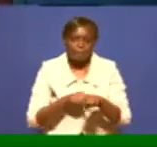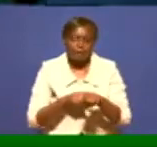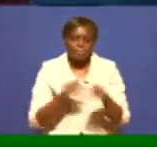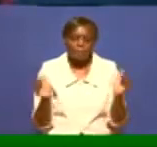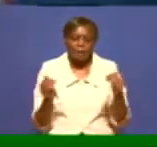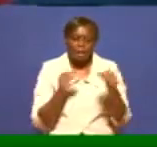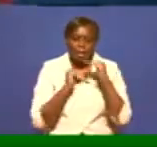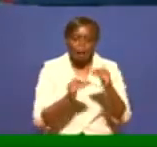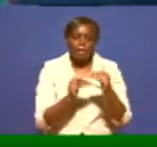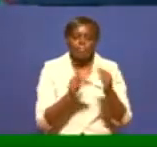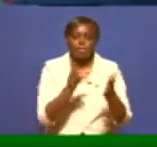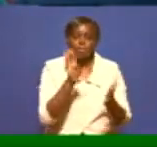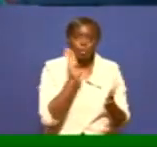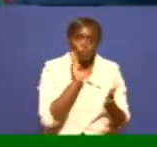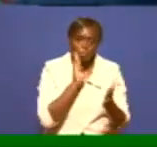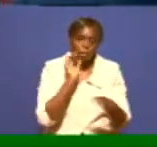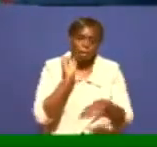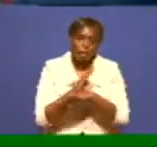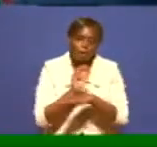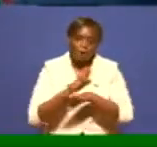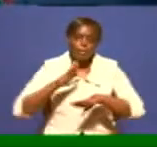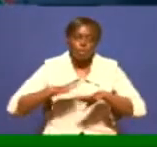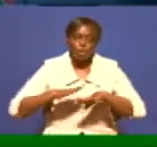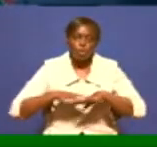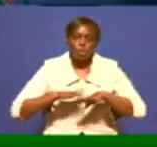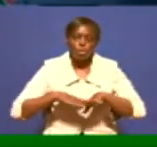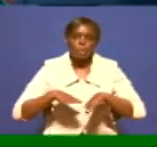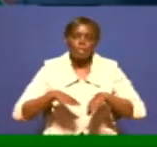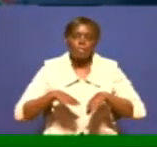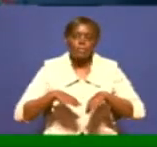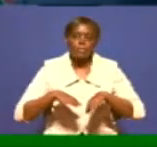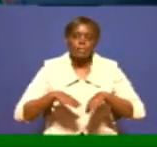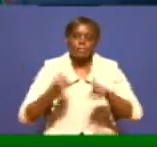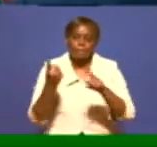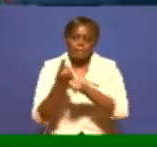borrowing, but also advise on types of